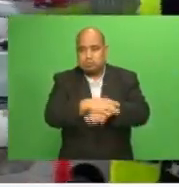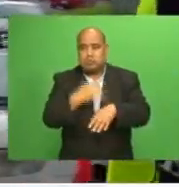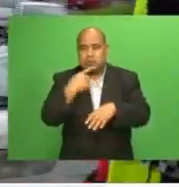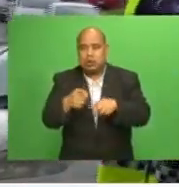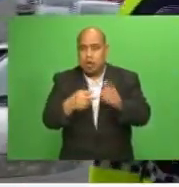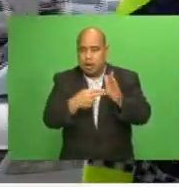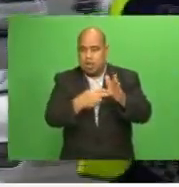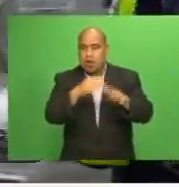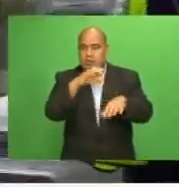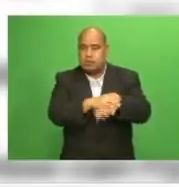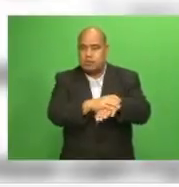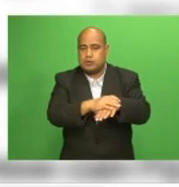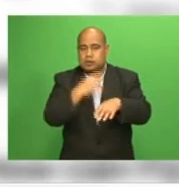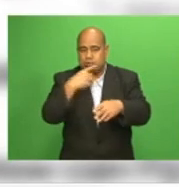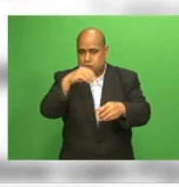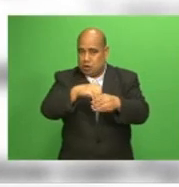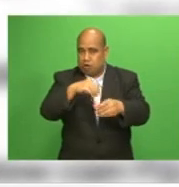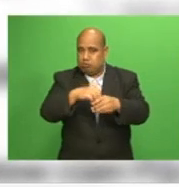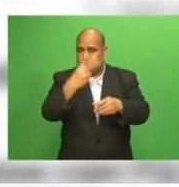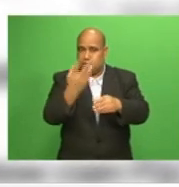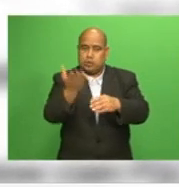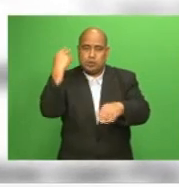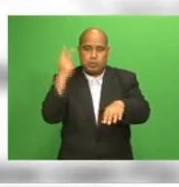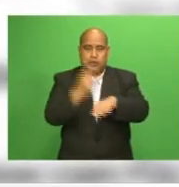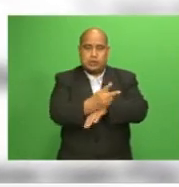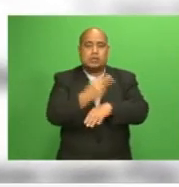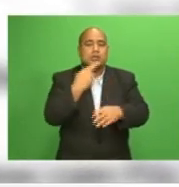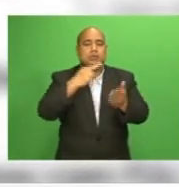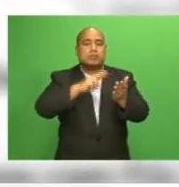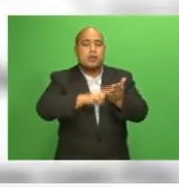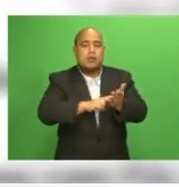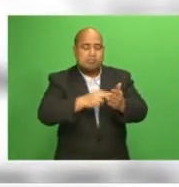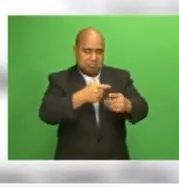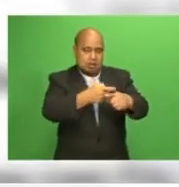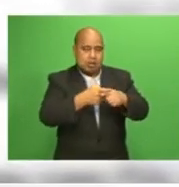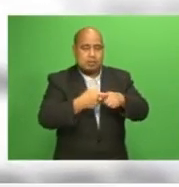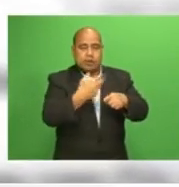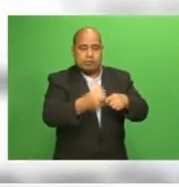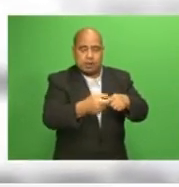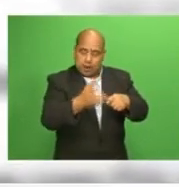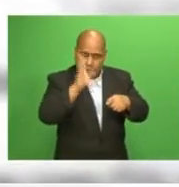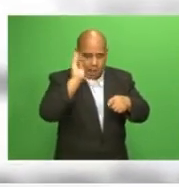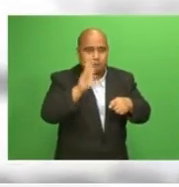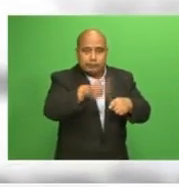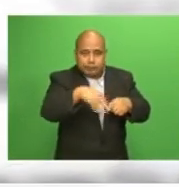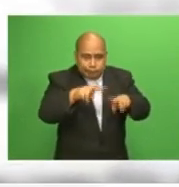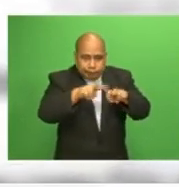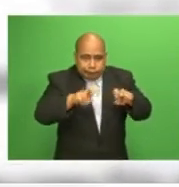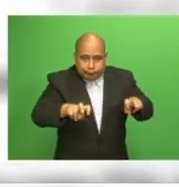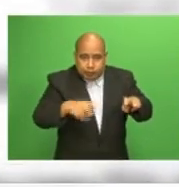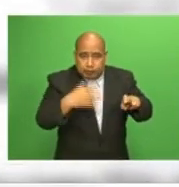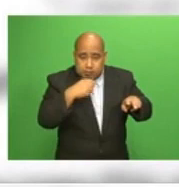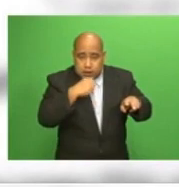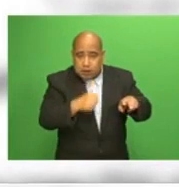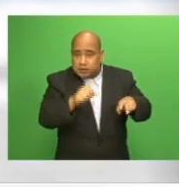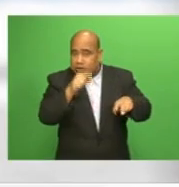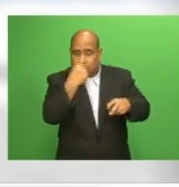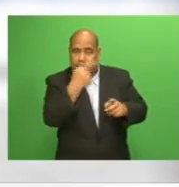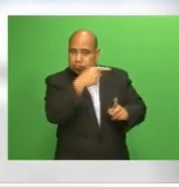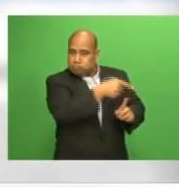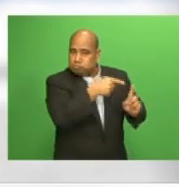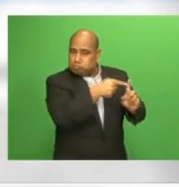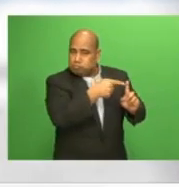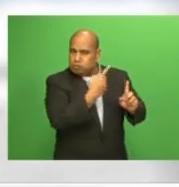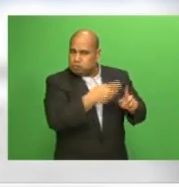ago. FBC News is working on gathering more information regarding Feral Khan's allegation, and we will have more on this story over